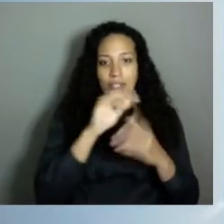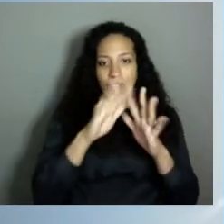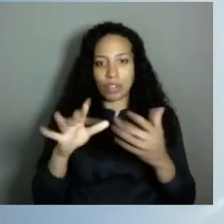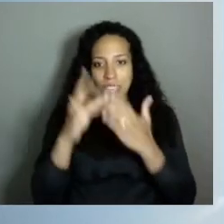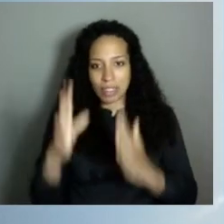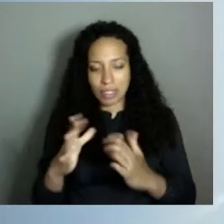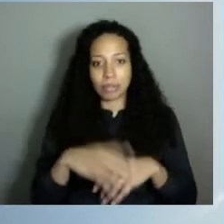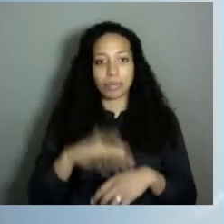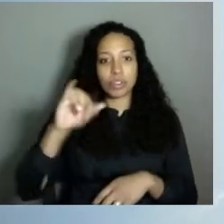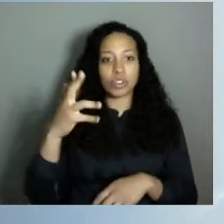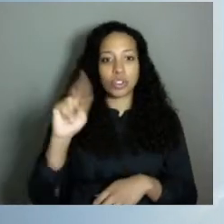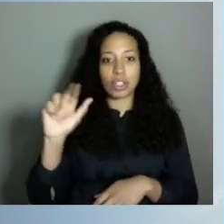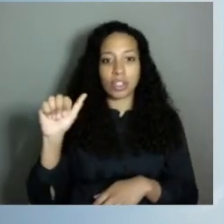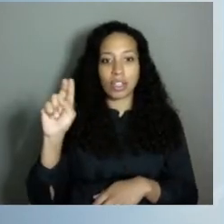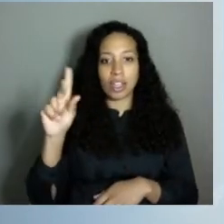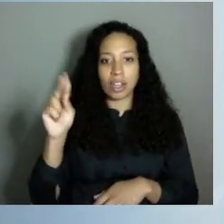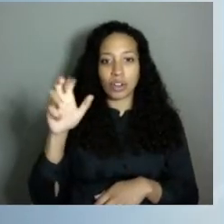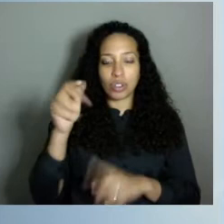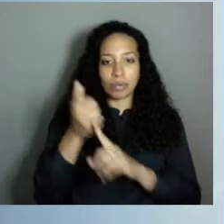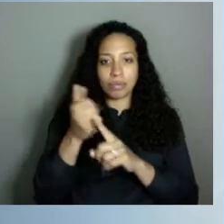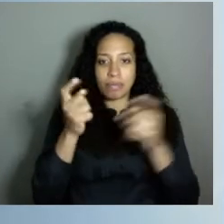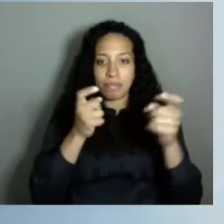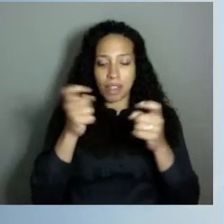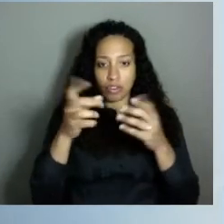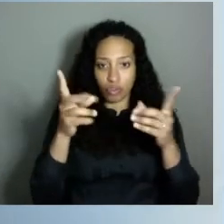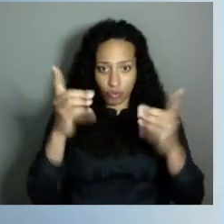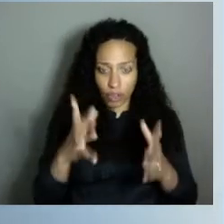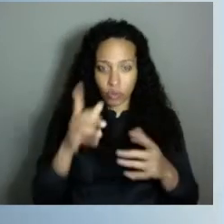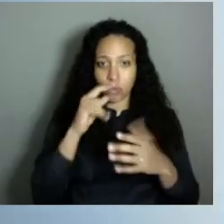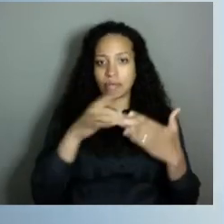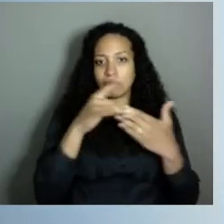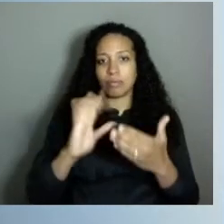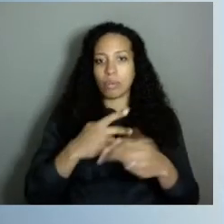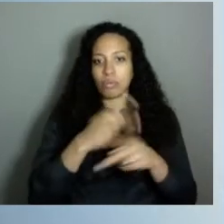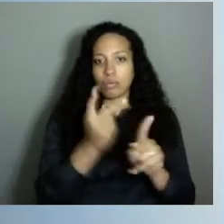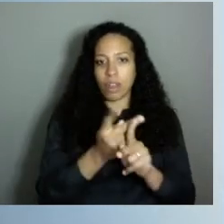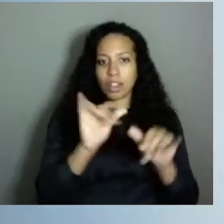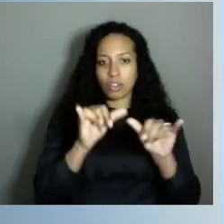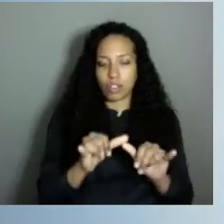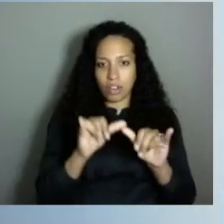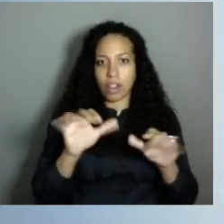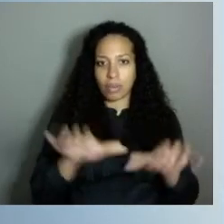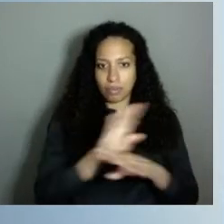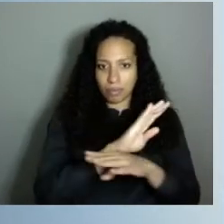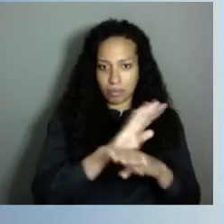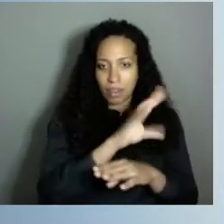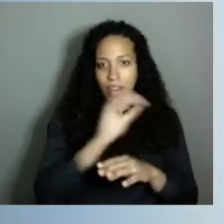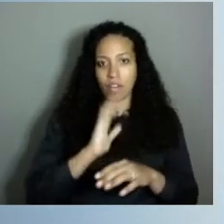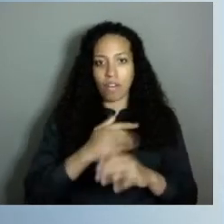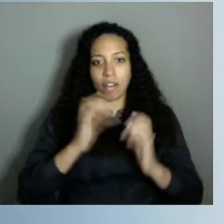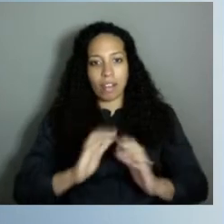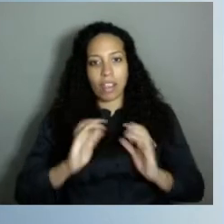John Anderson, Managing Director who leads our product engineering practice and is our client co-innovation